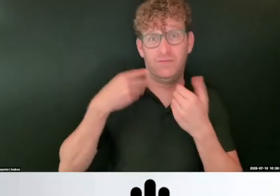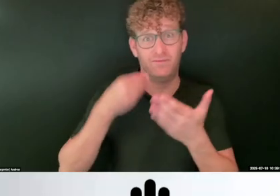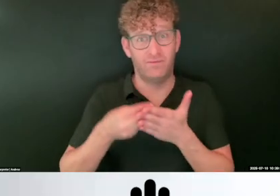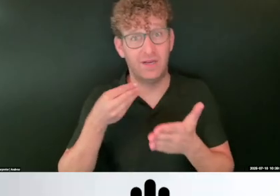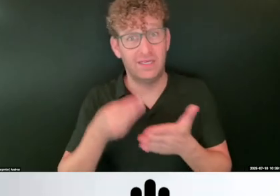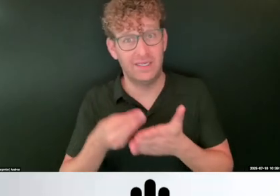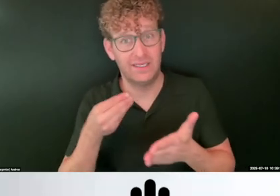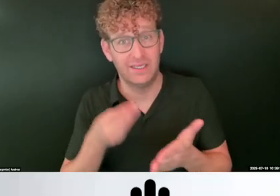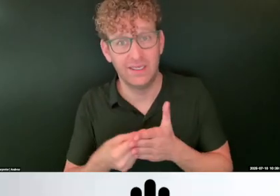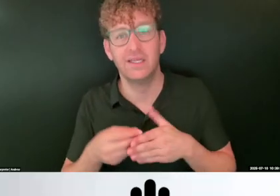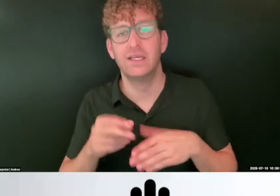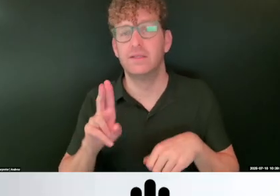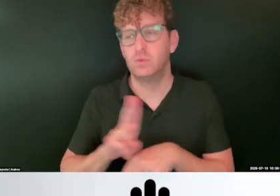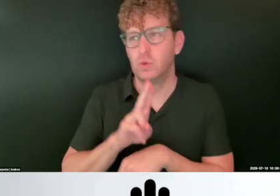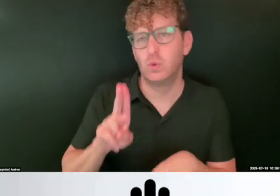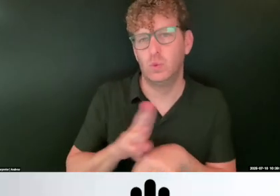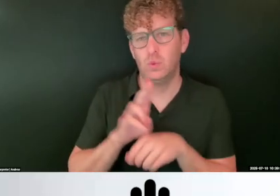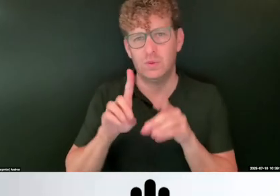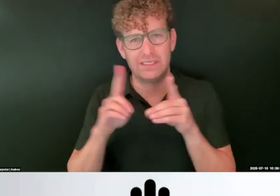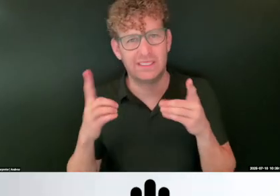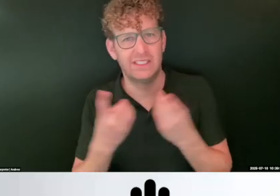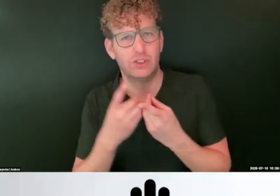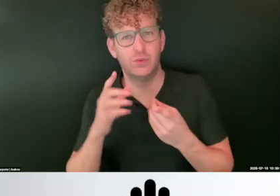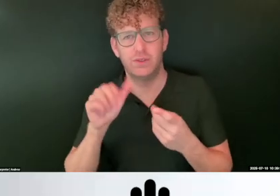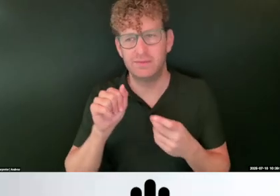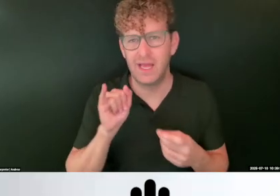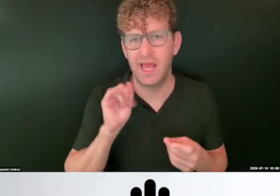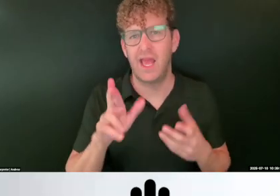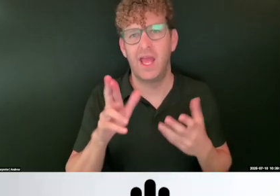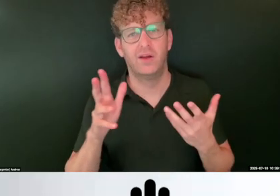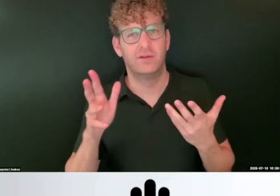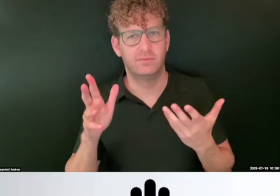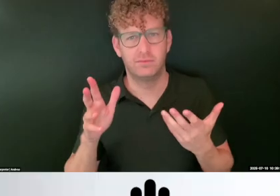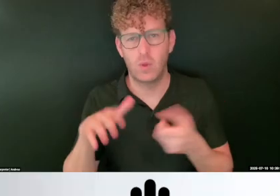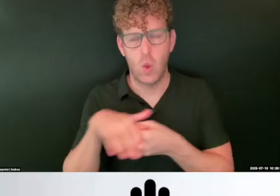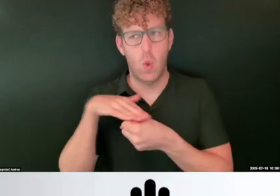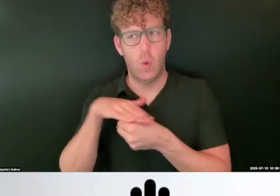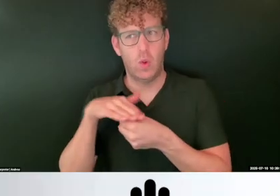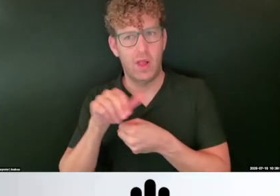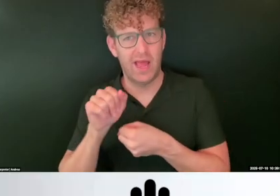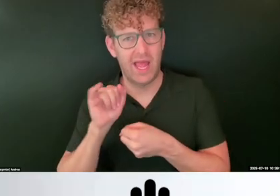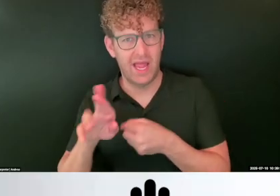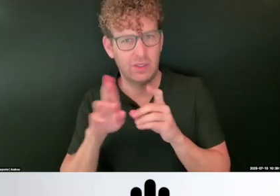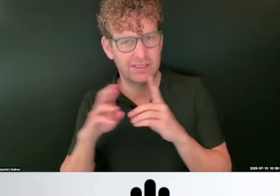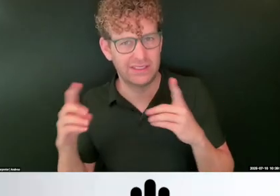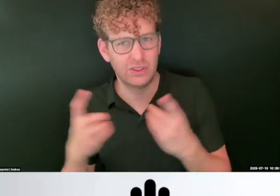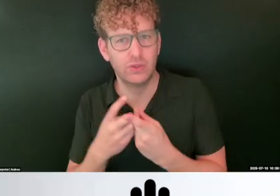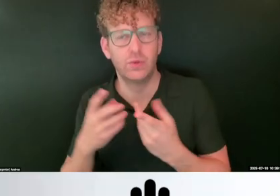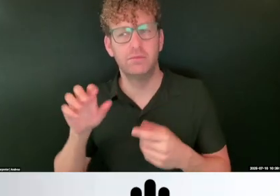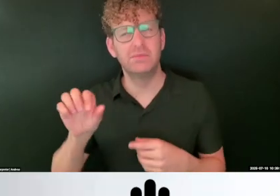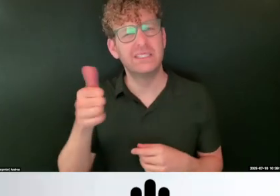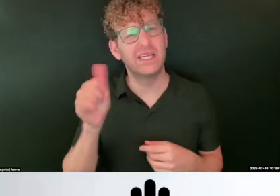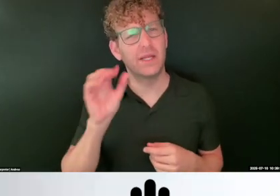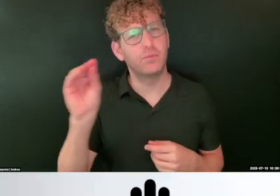district discretion, local air district discretion. There's 10% that has been for state reserve,